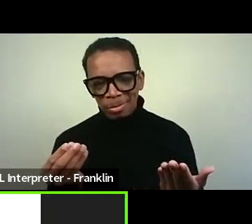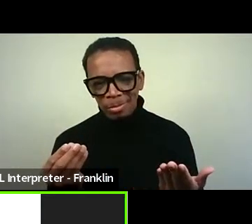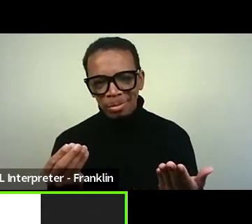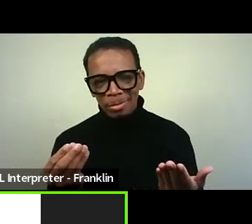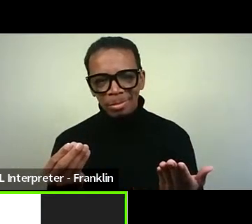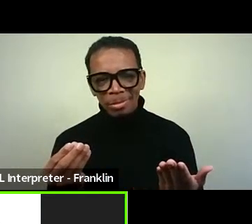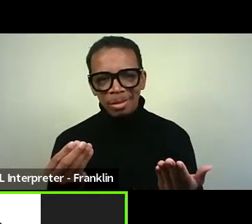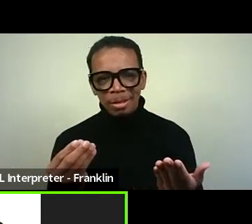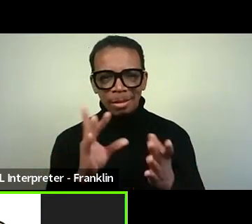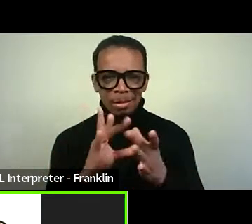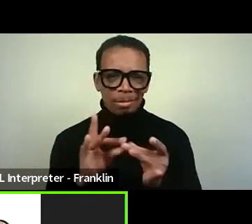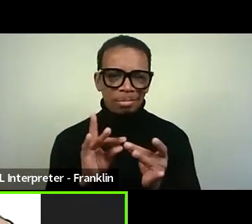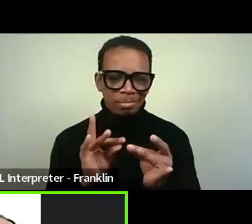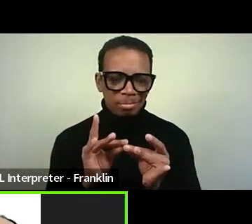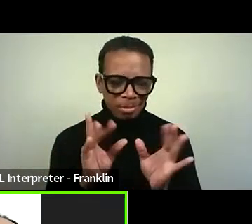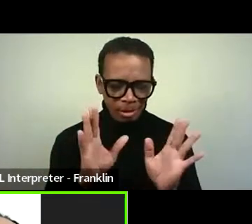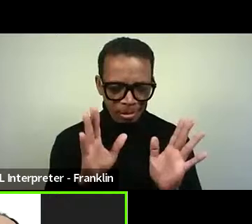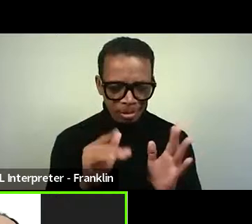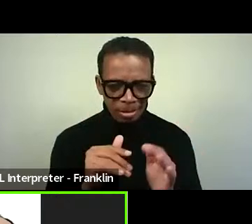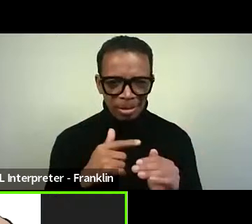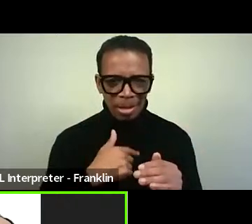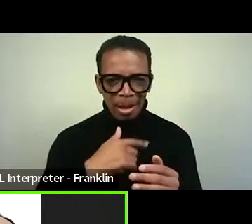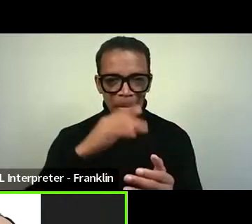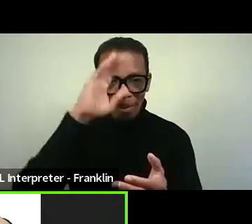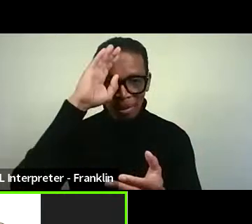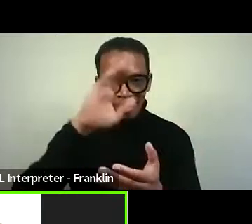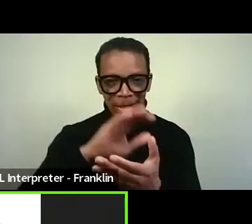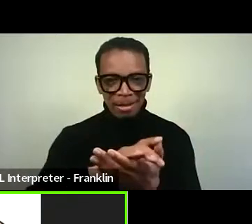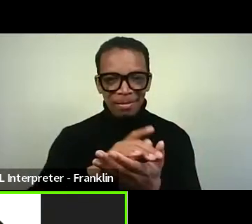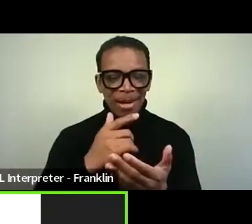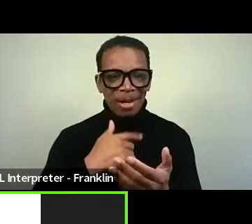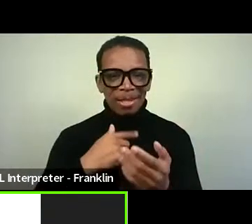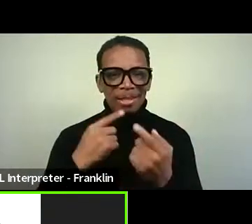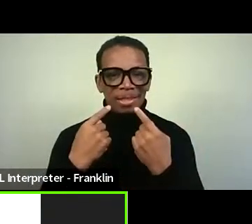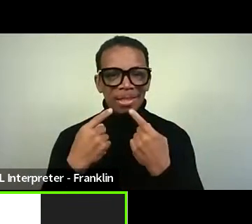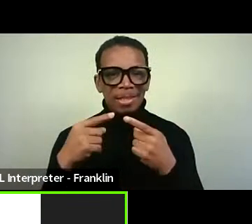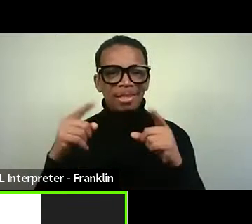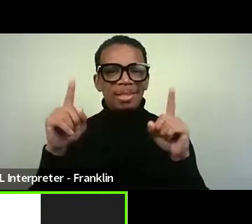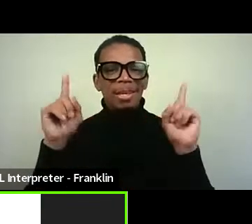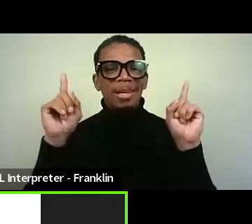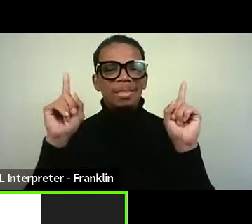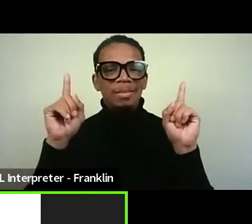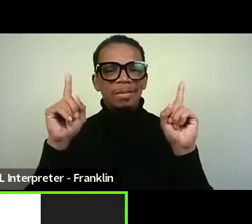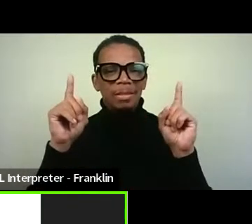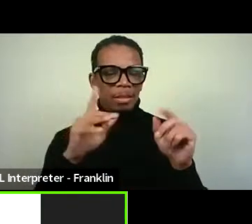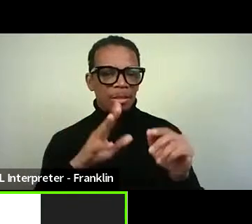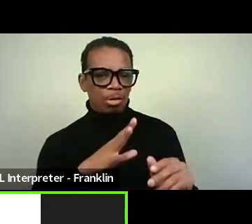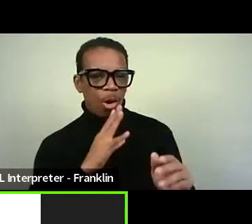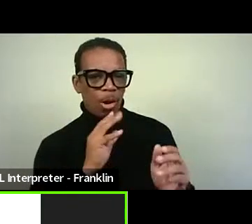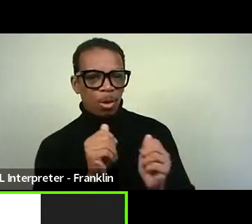being said, I believe that I had success igniting the administration